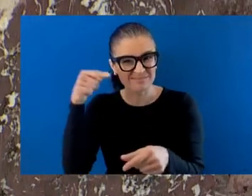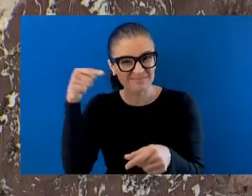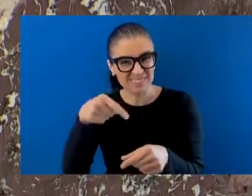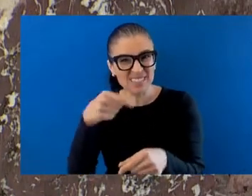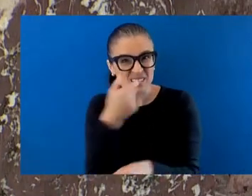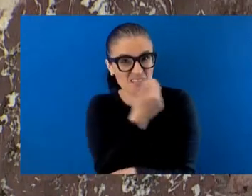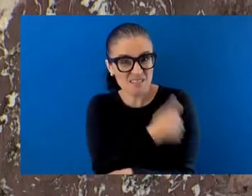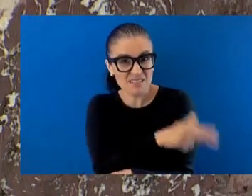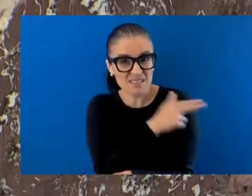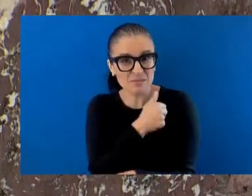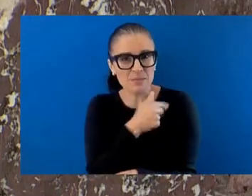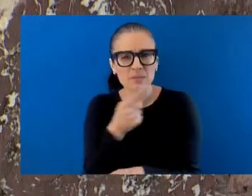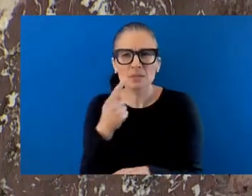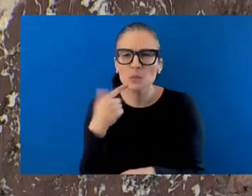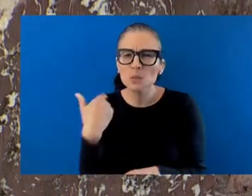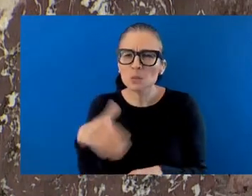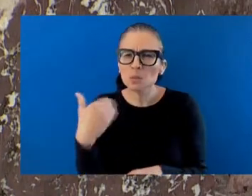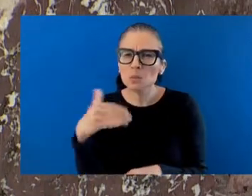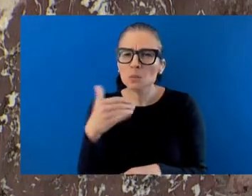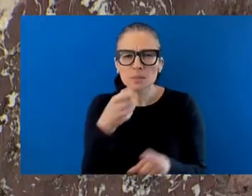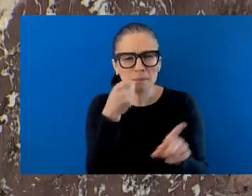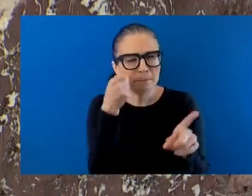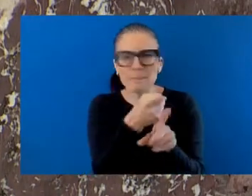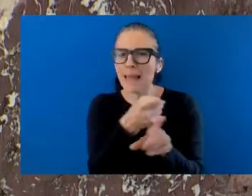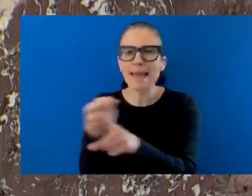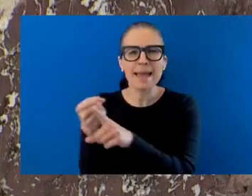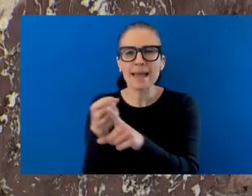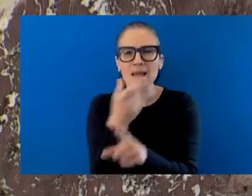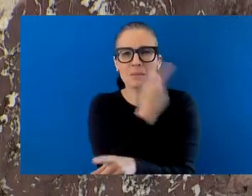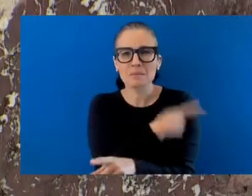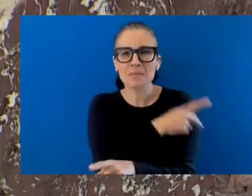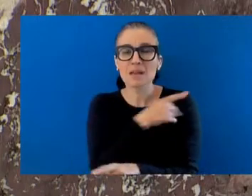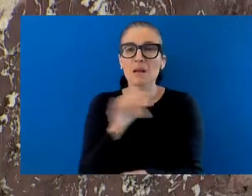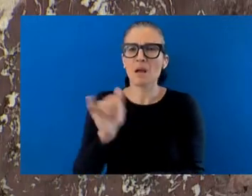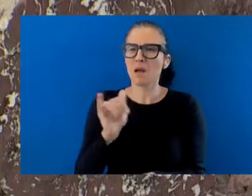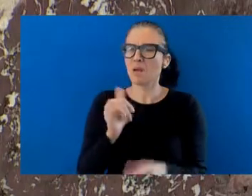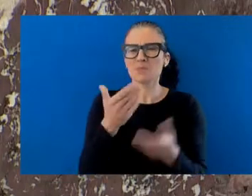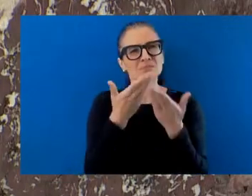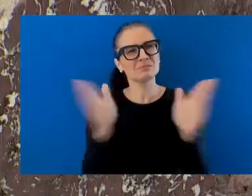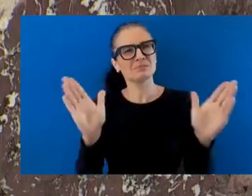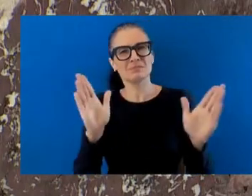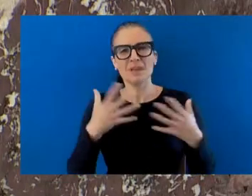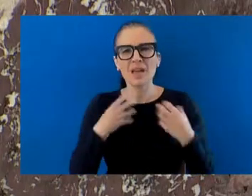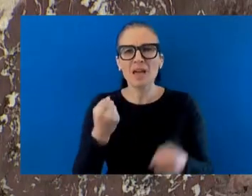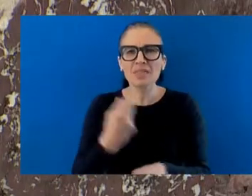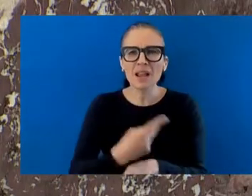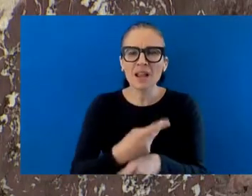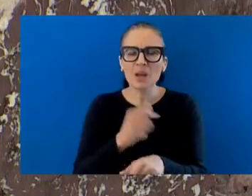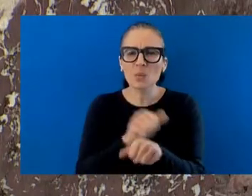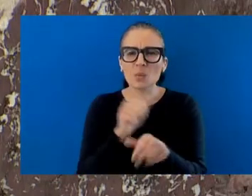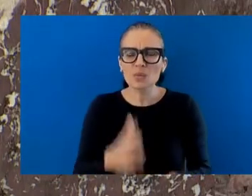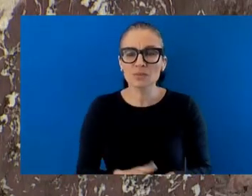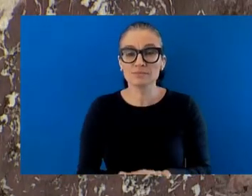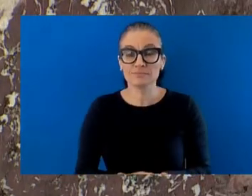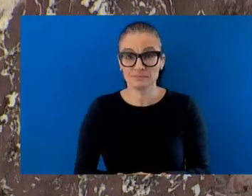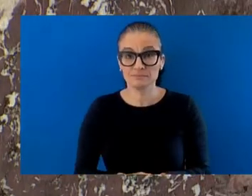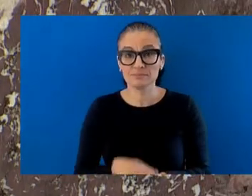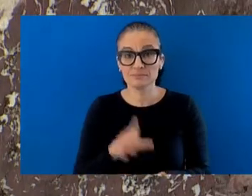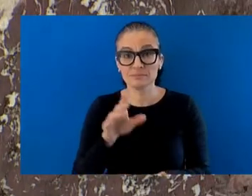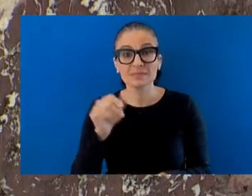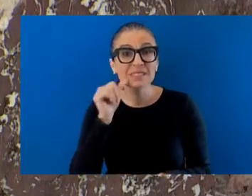staff. Yesterday, the BC Nurses Union confirmed that the contents of the Health Authority